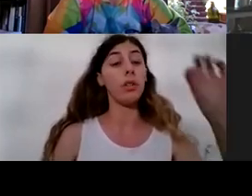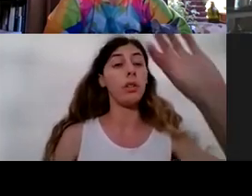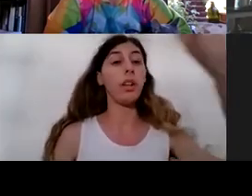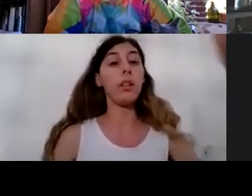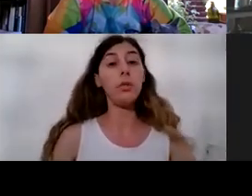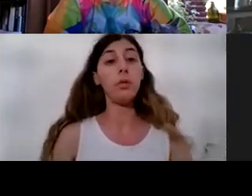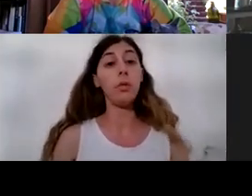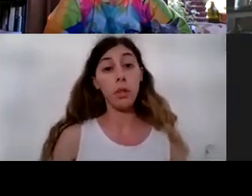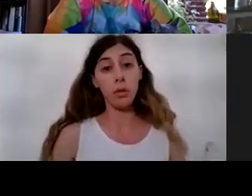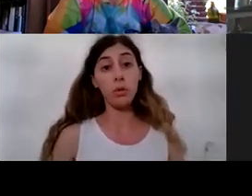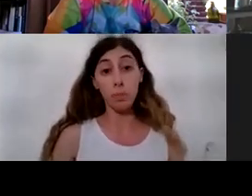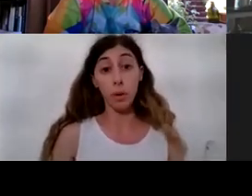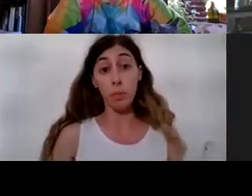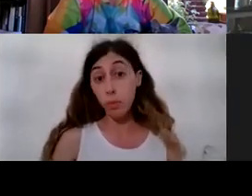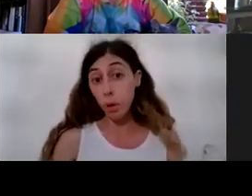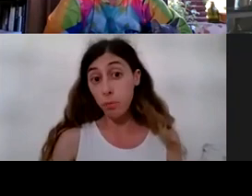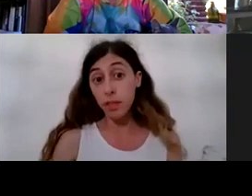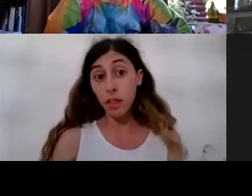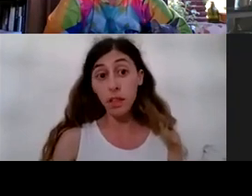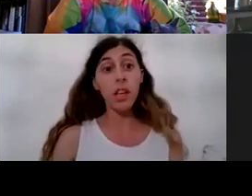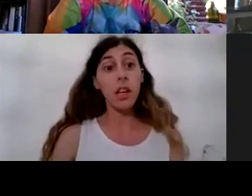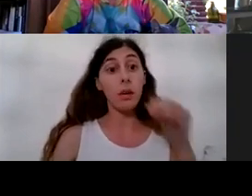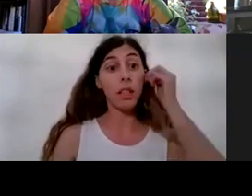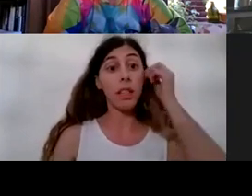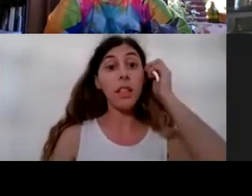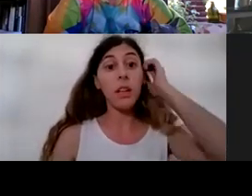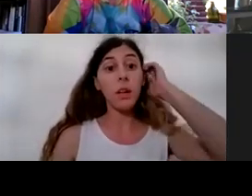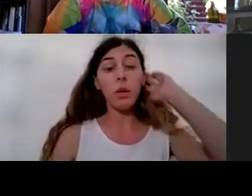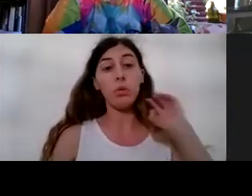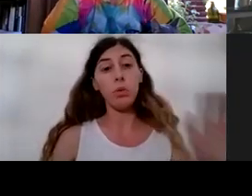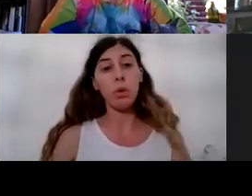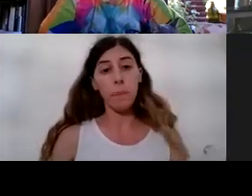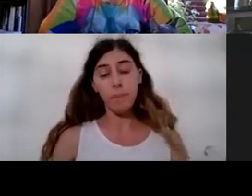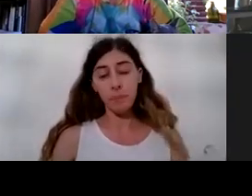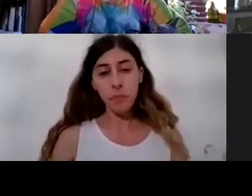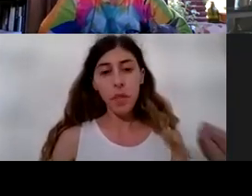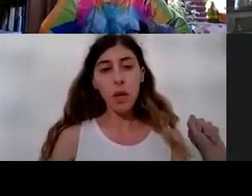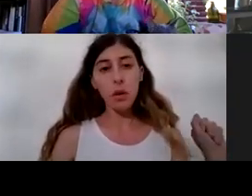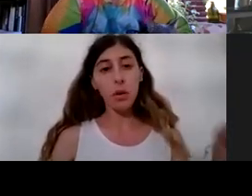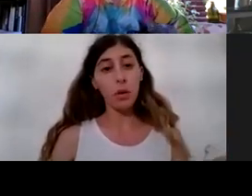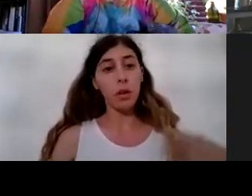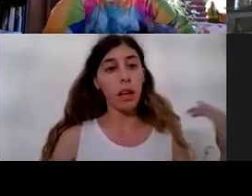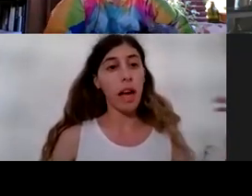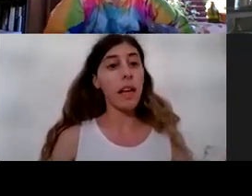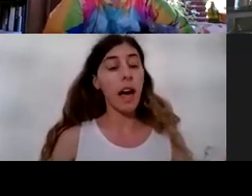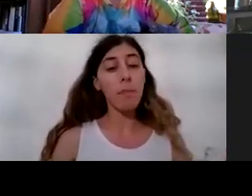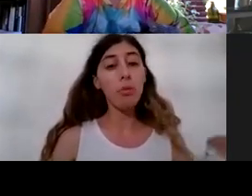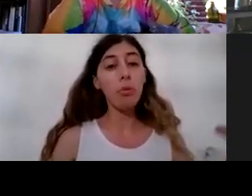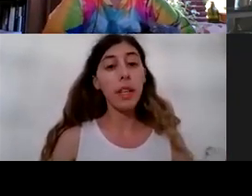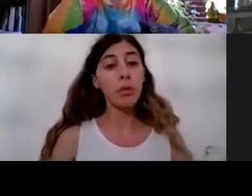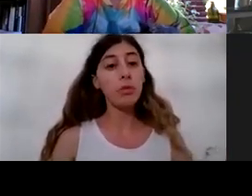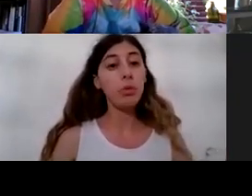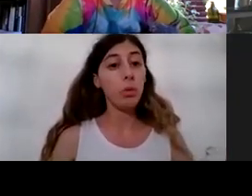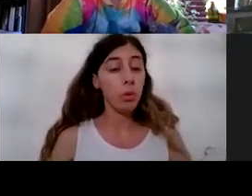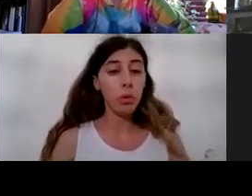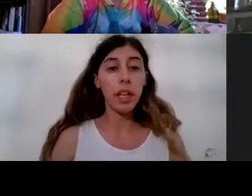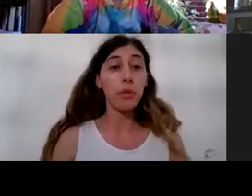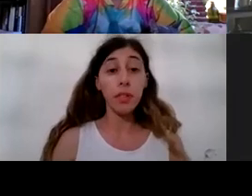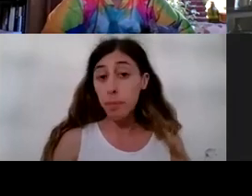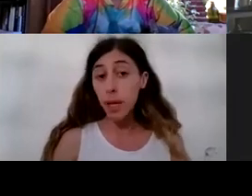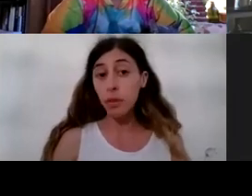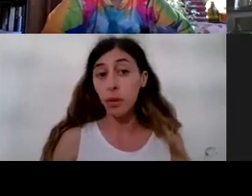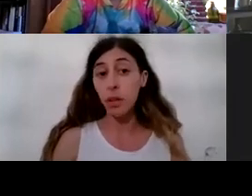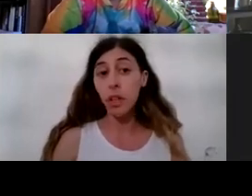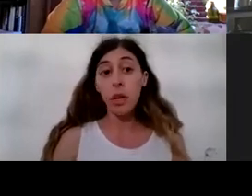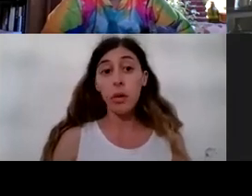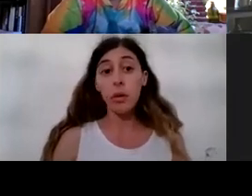that they would set up a meeting among many